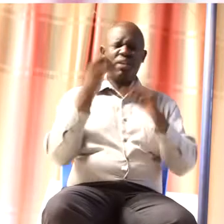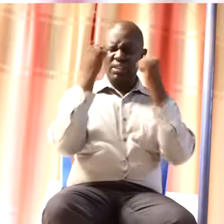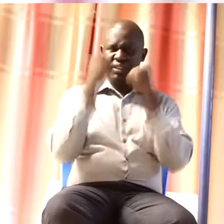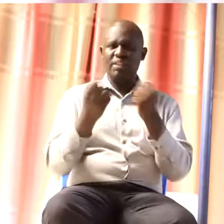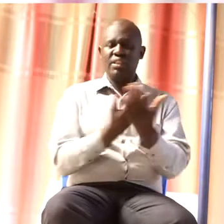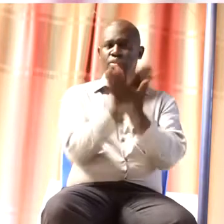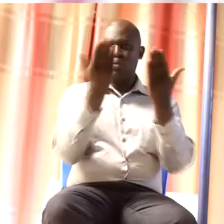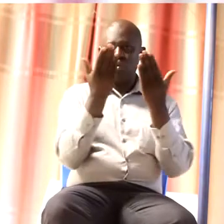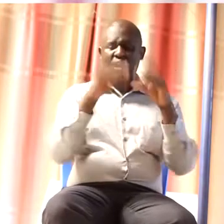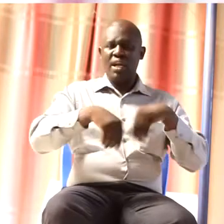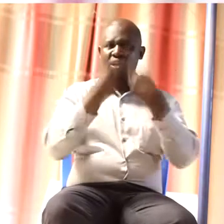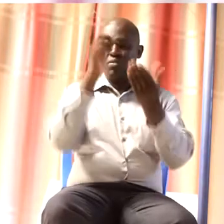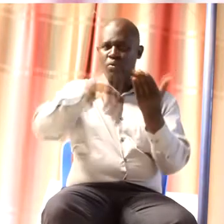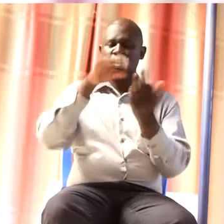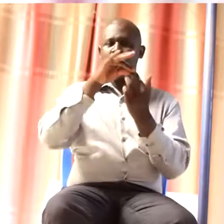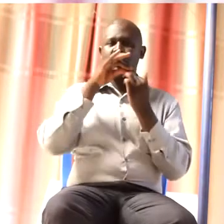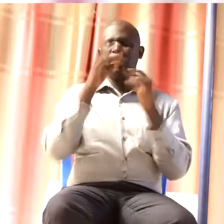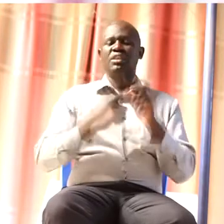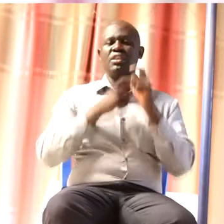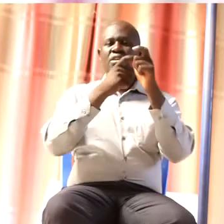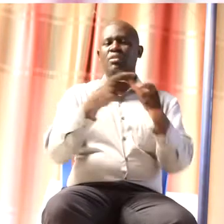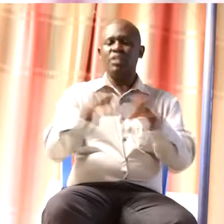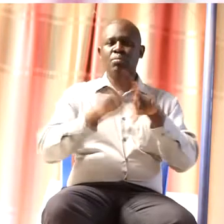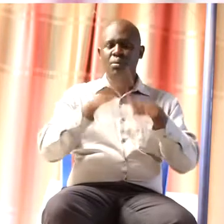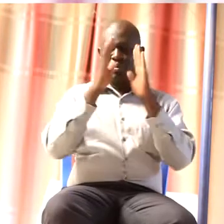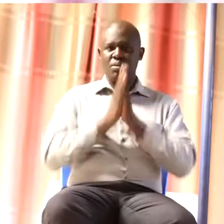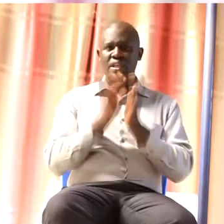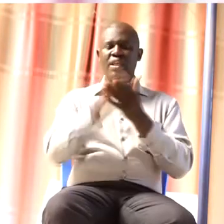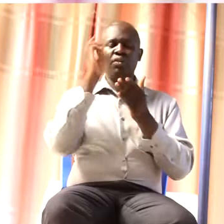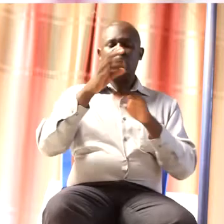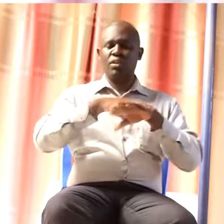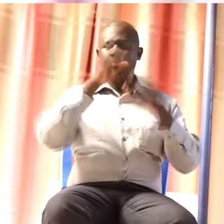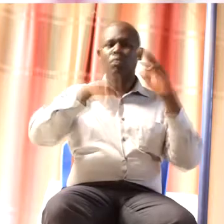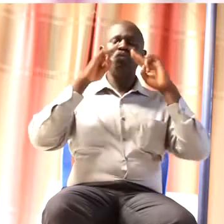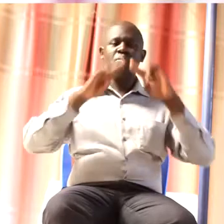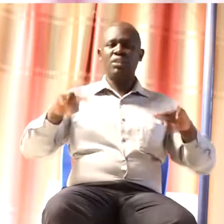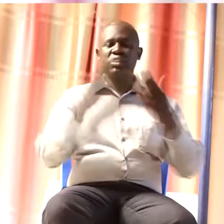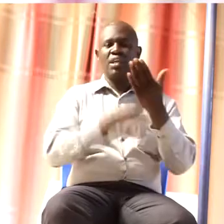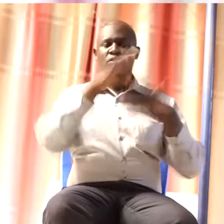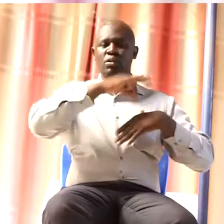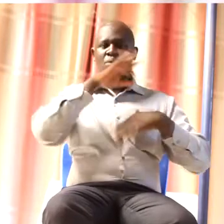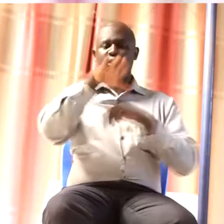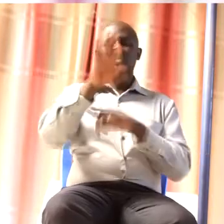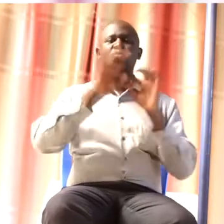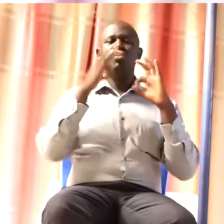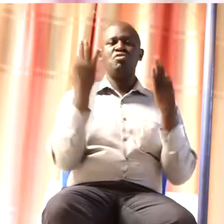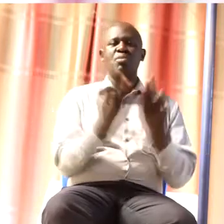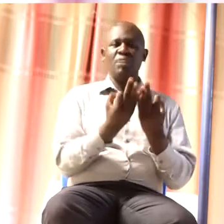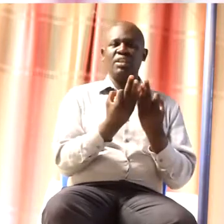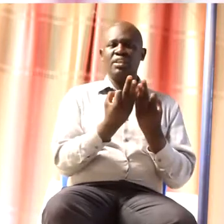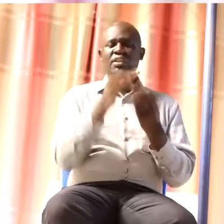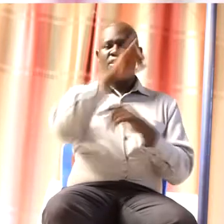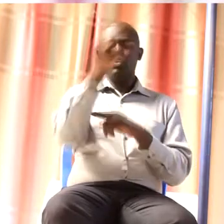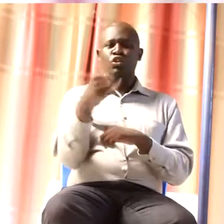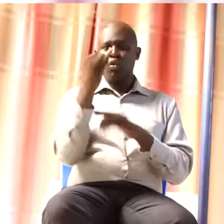Jesus' name. And I pray that you will find peace and joy in the Holy Ghost in this year, in your family. John